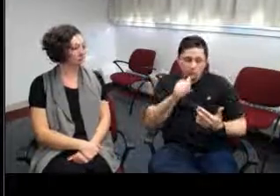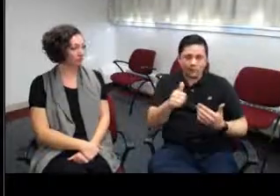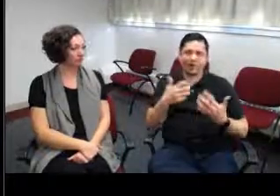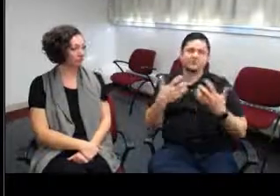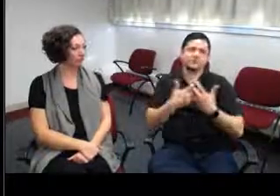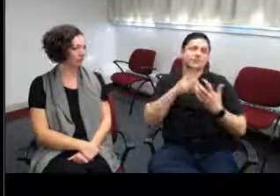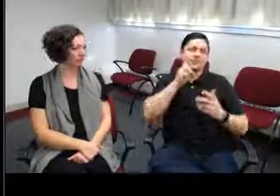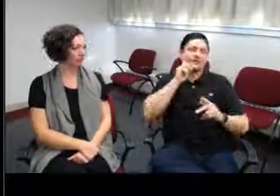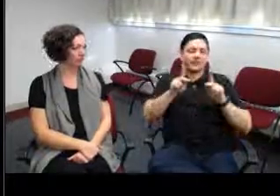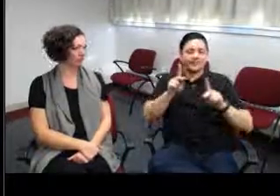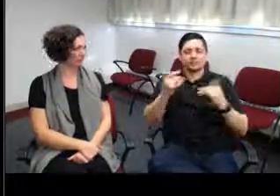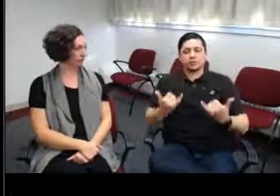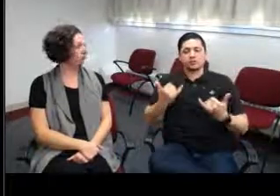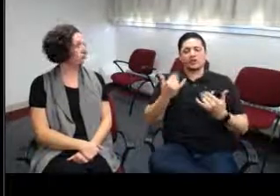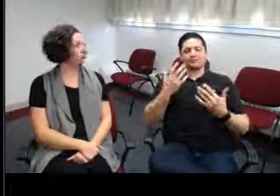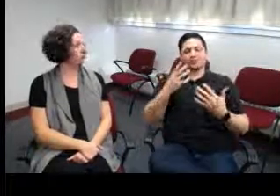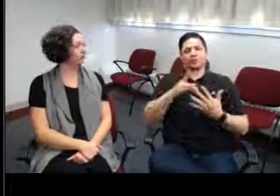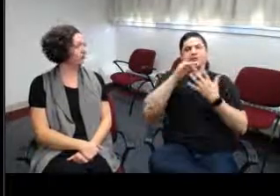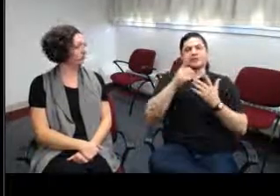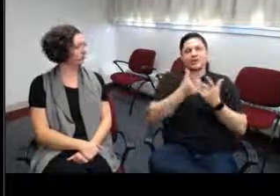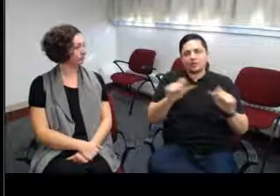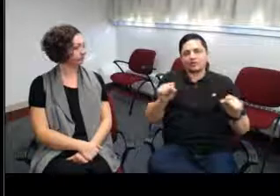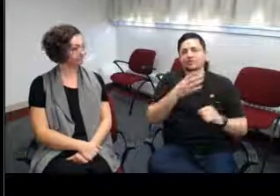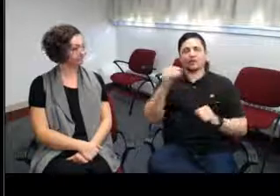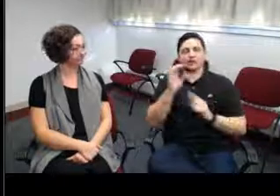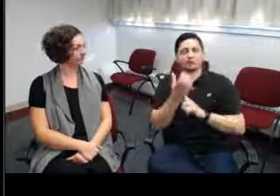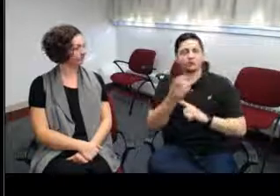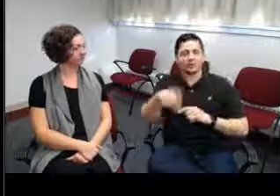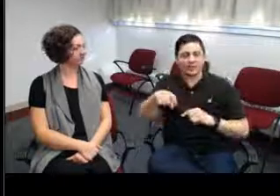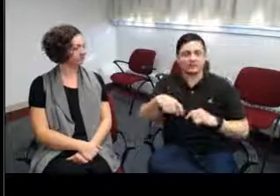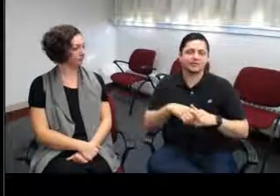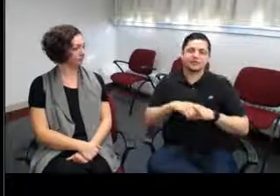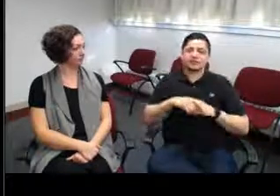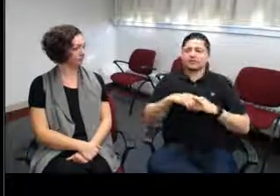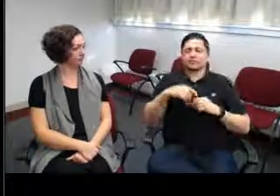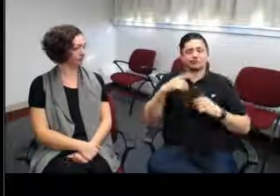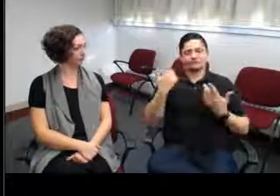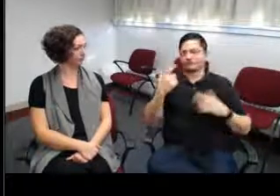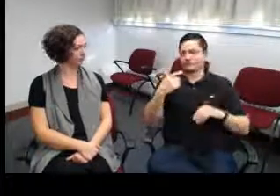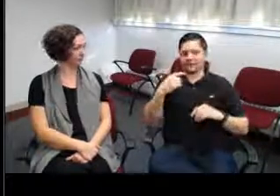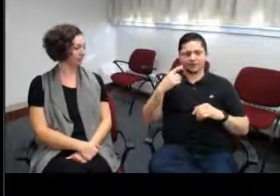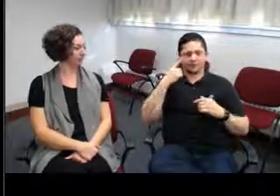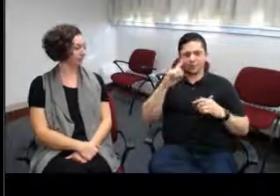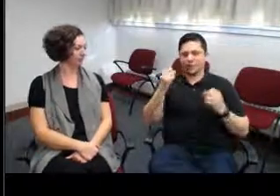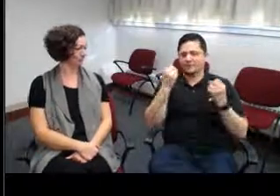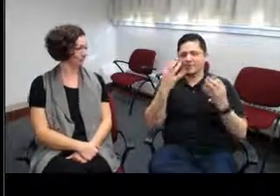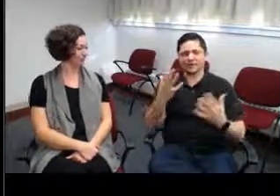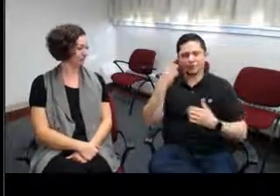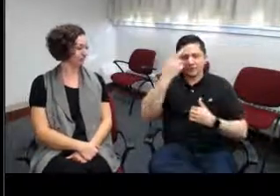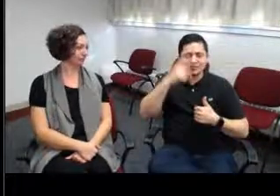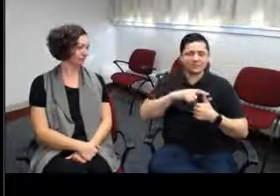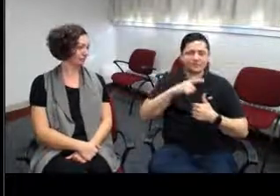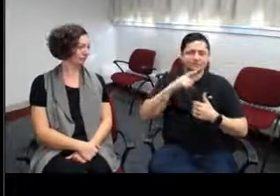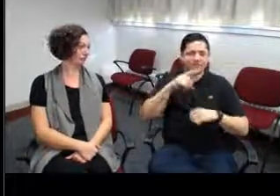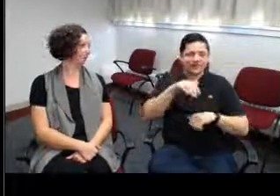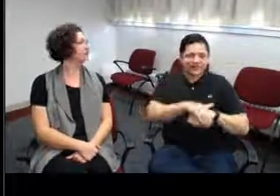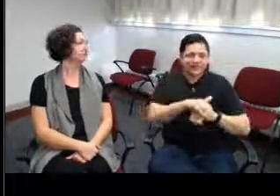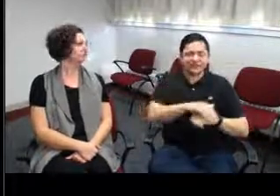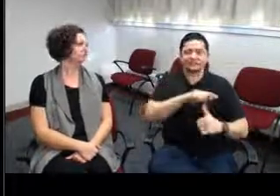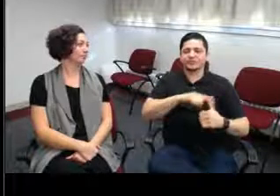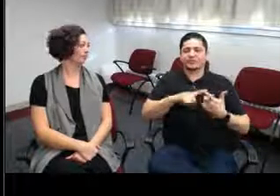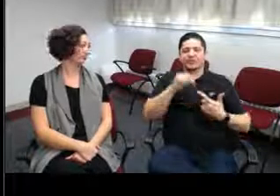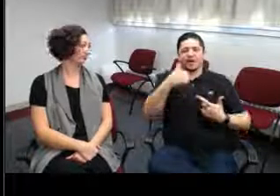And what's available now really is not suitable for working with the deaf community based on their unique language and